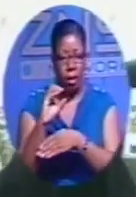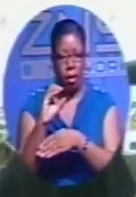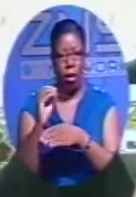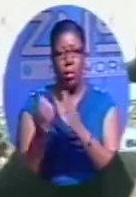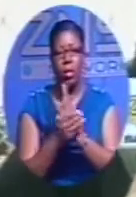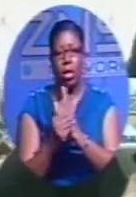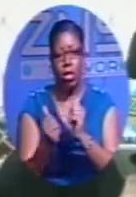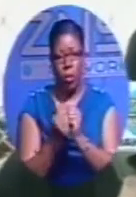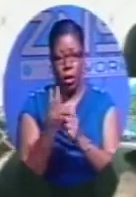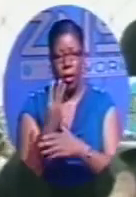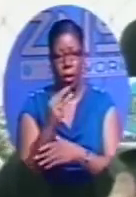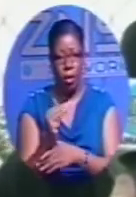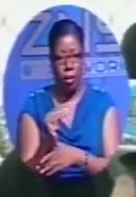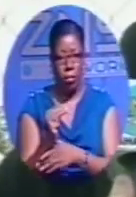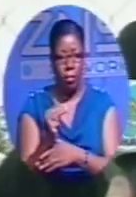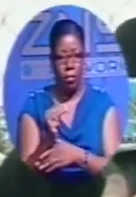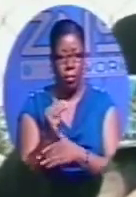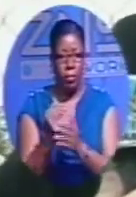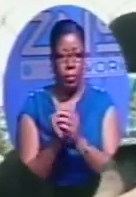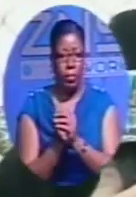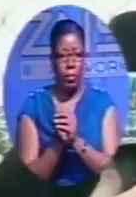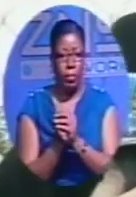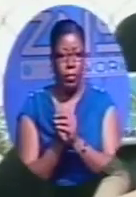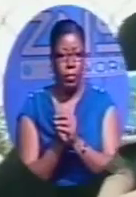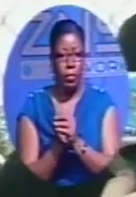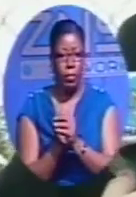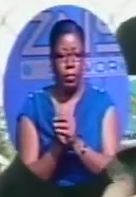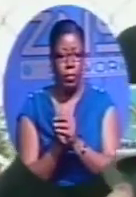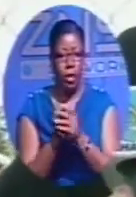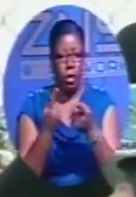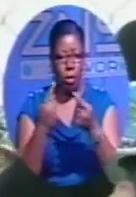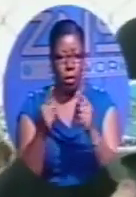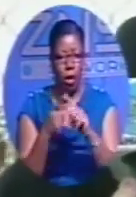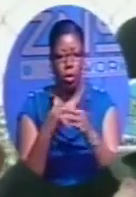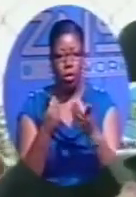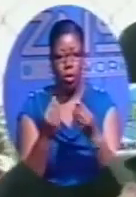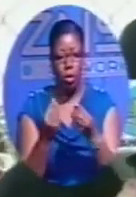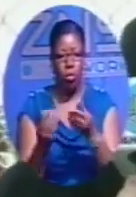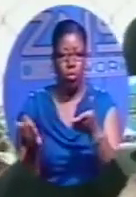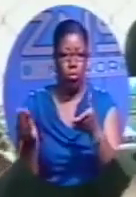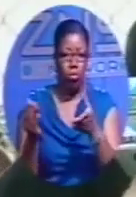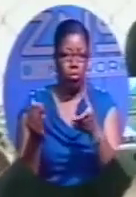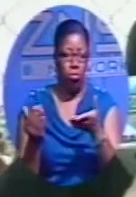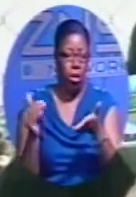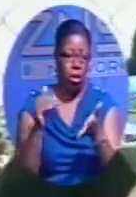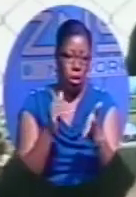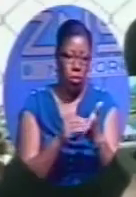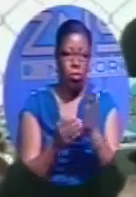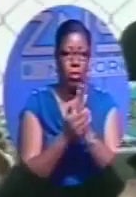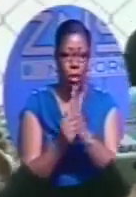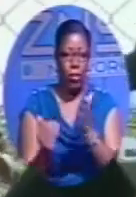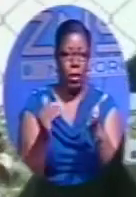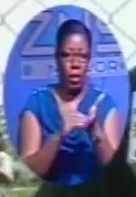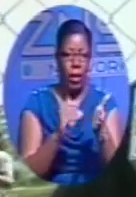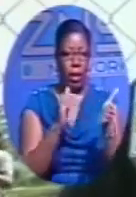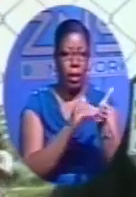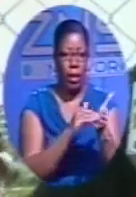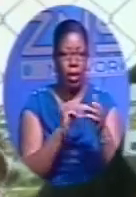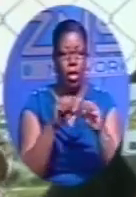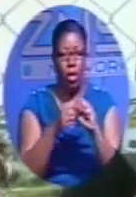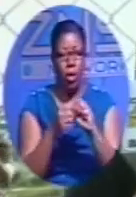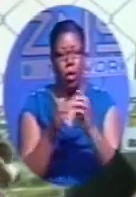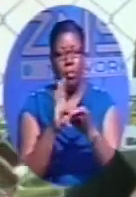softball, softball is a repetitive sport. So what we try to do is do the same thing over and over and over so that it